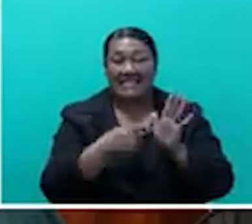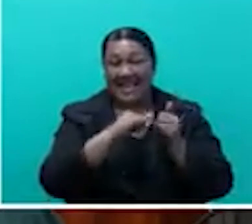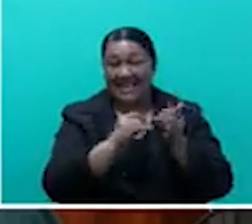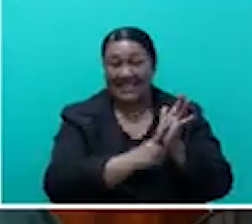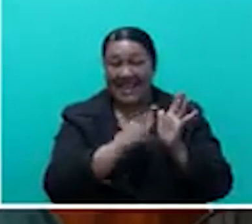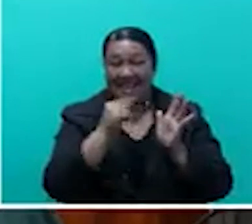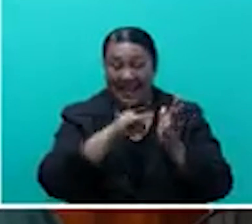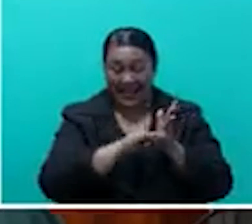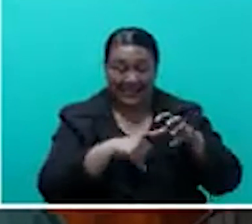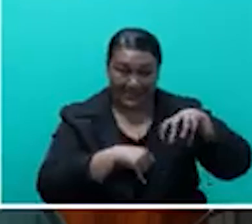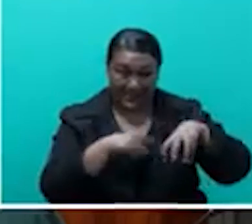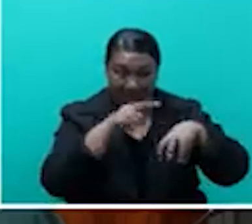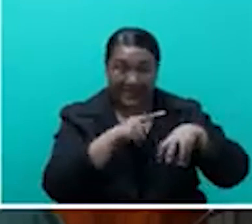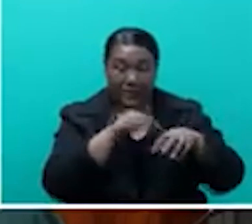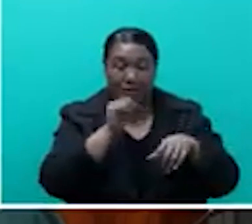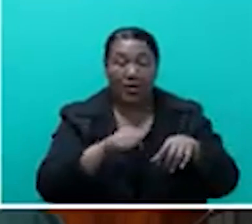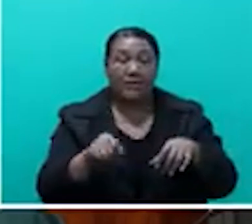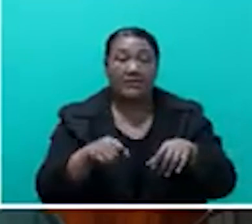scheme of industry